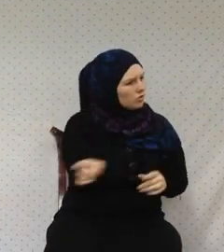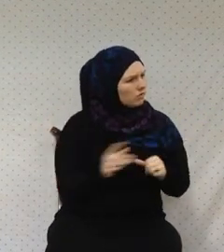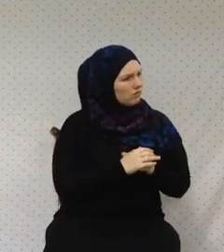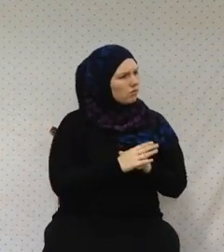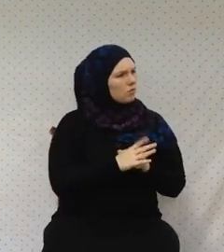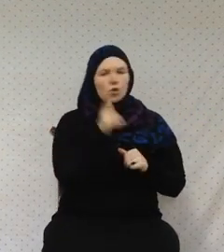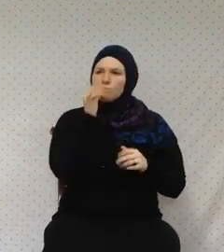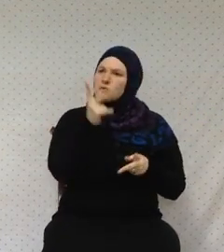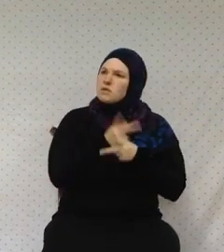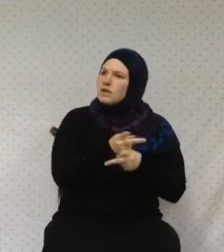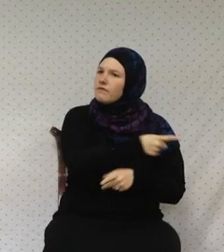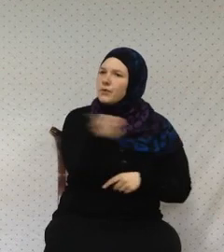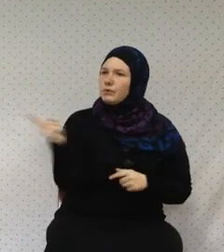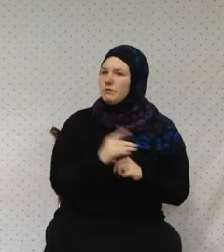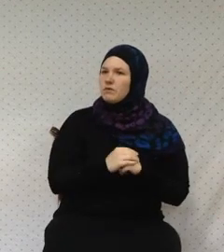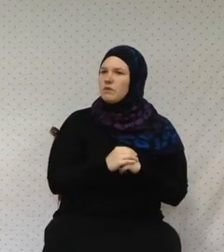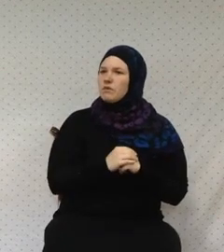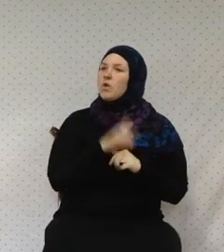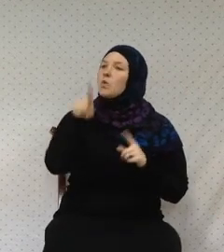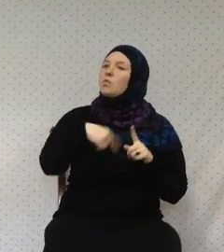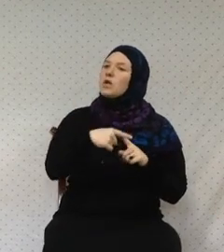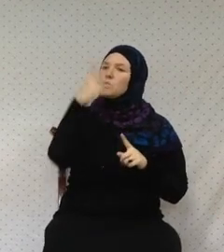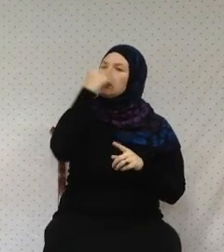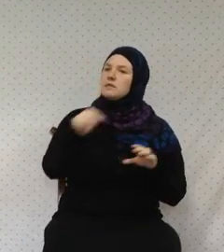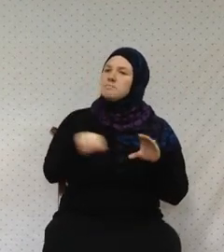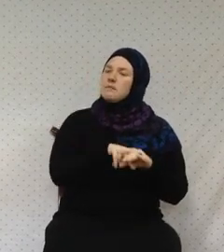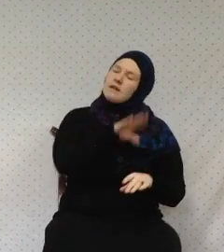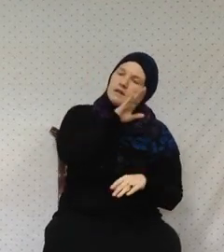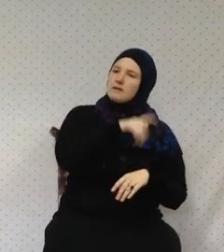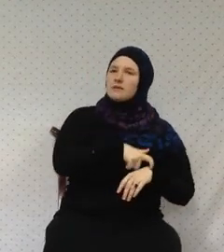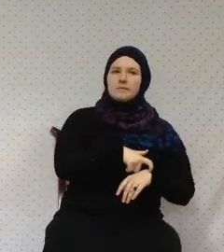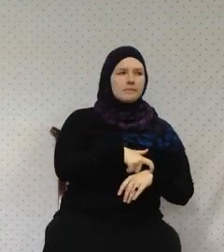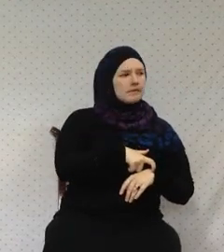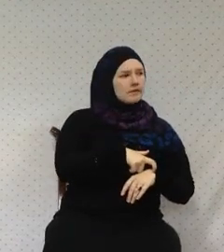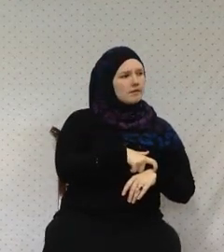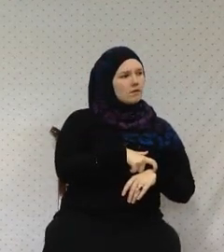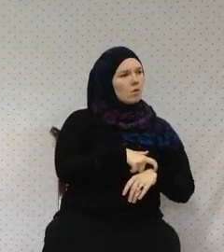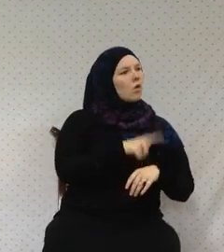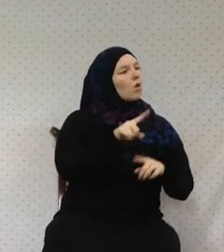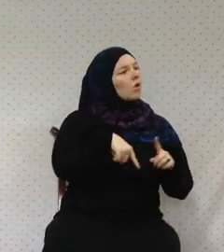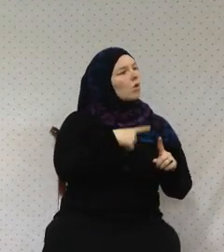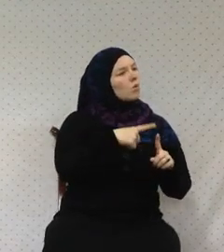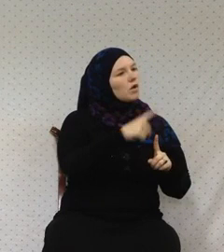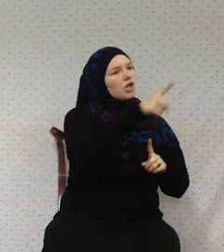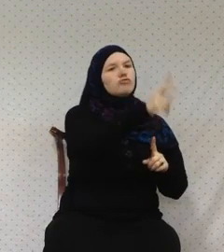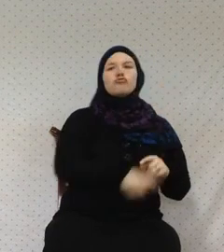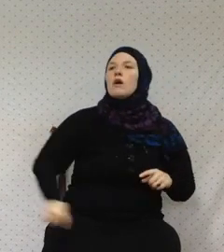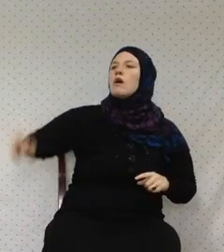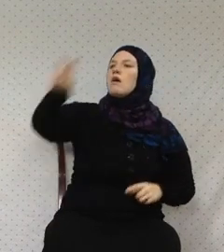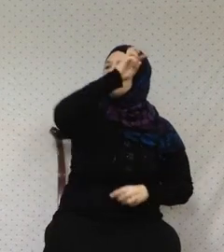would take care of you when you go to sleep at night, or when you go roam the